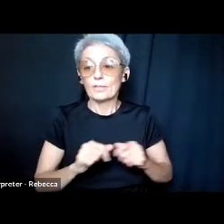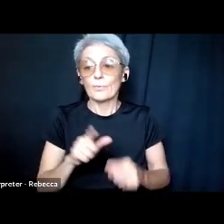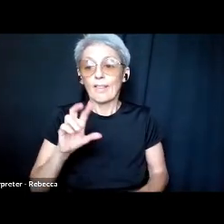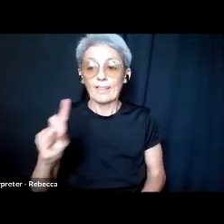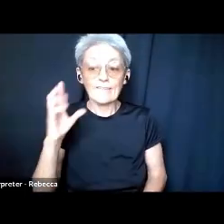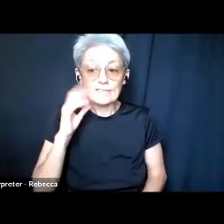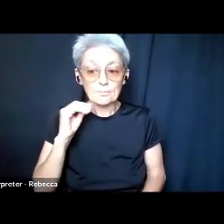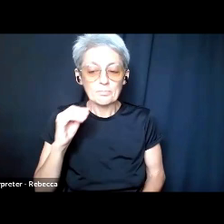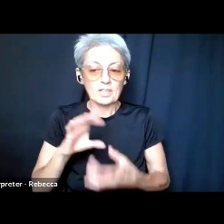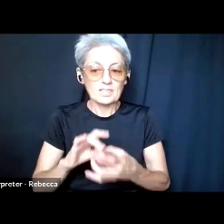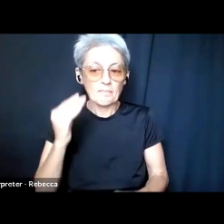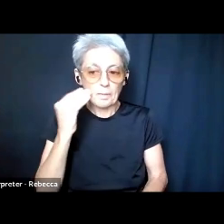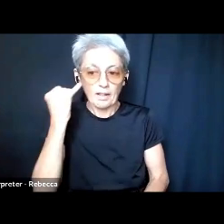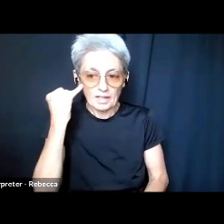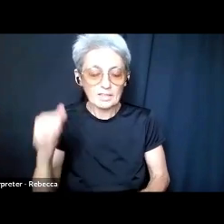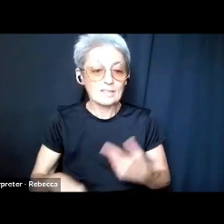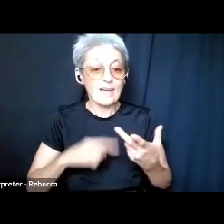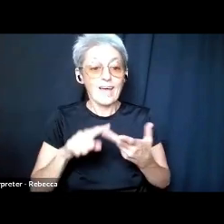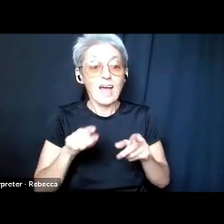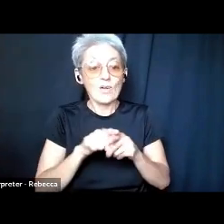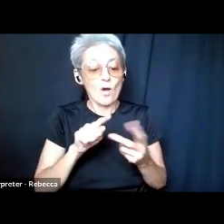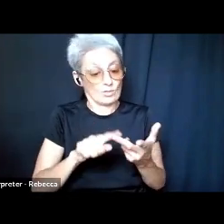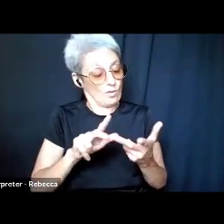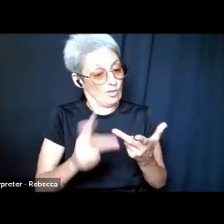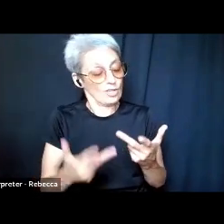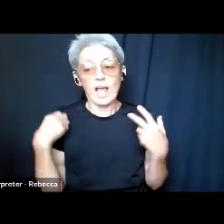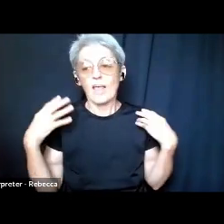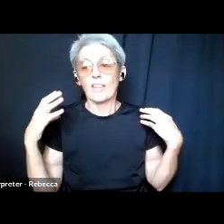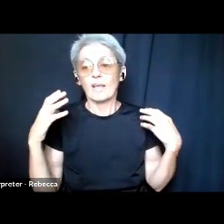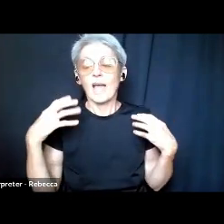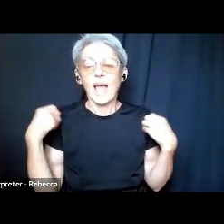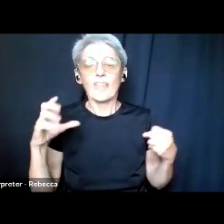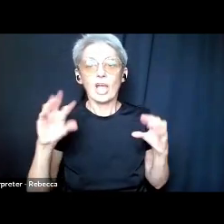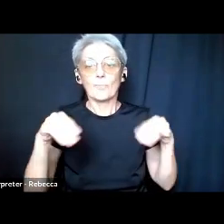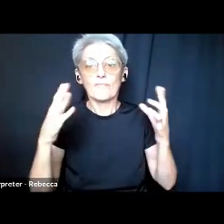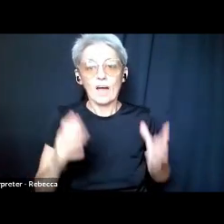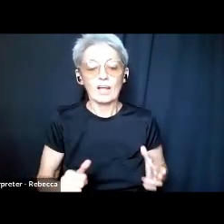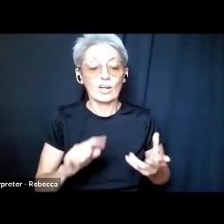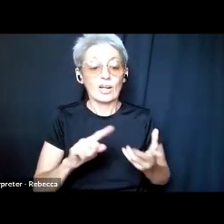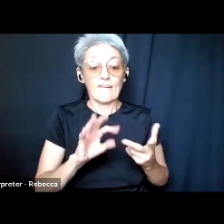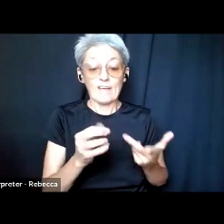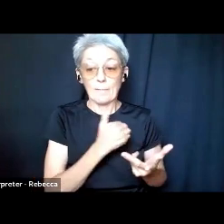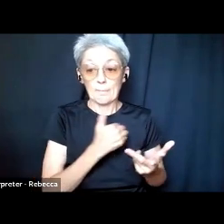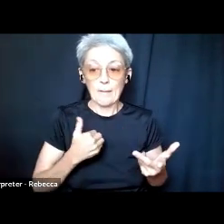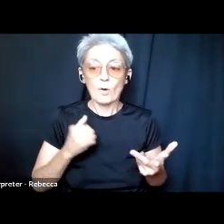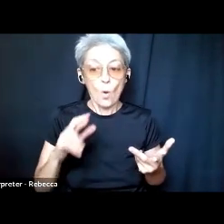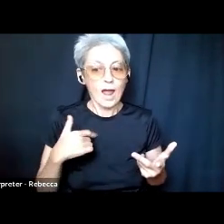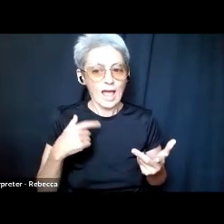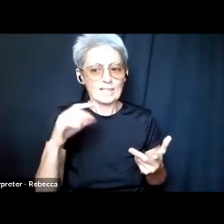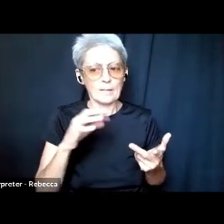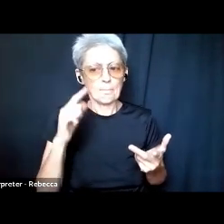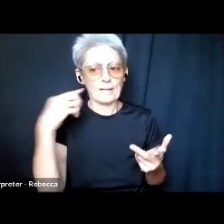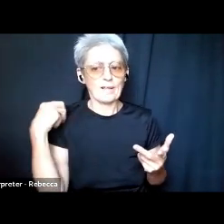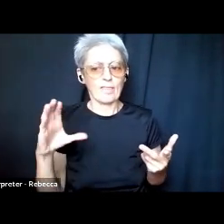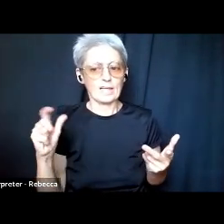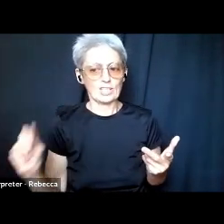and a healthcare provider who is also either a family member or has a mental health condition themselves. And what we're really